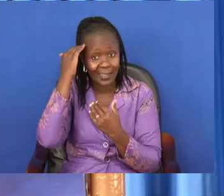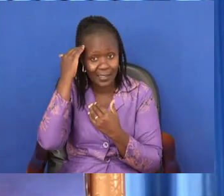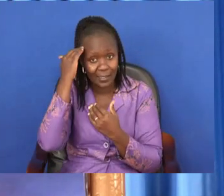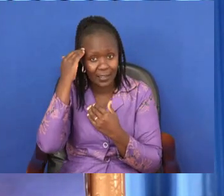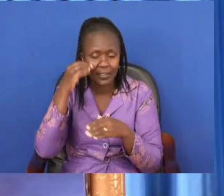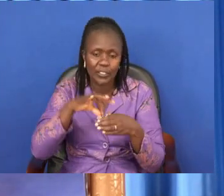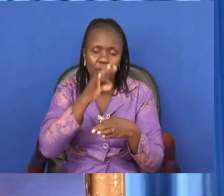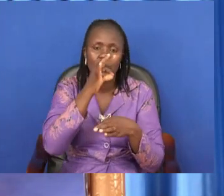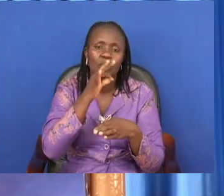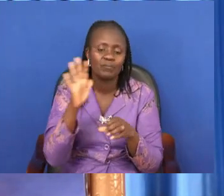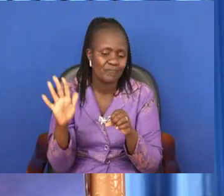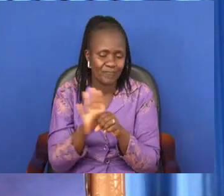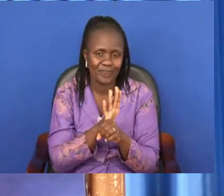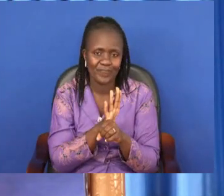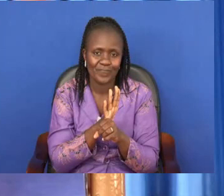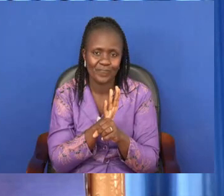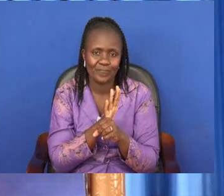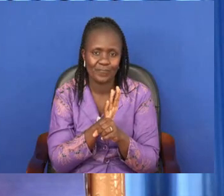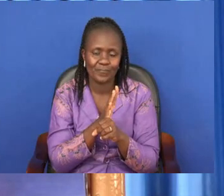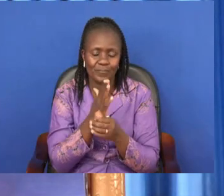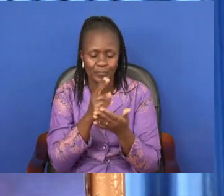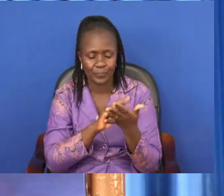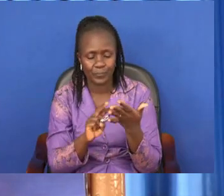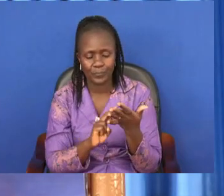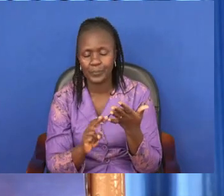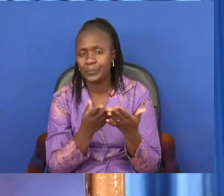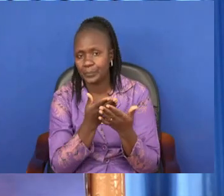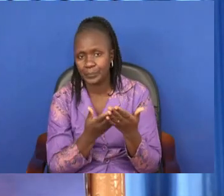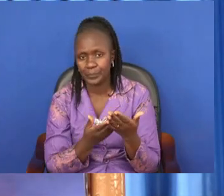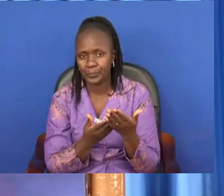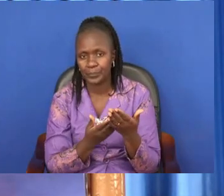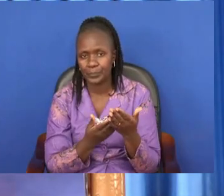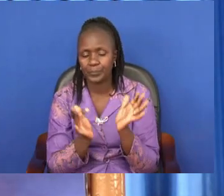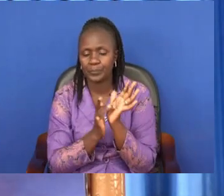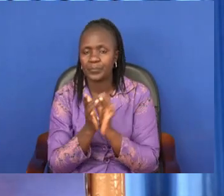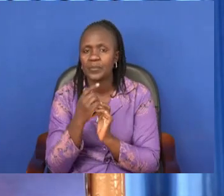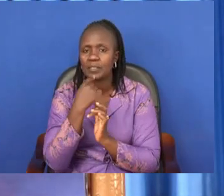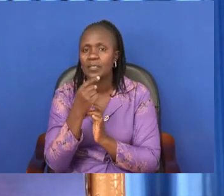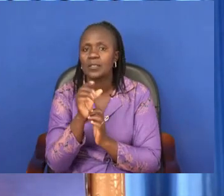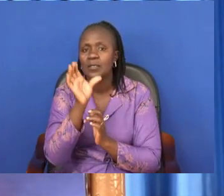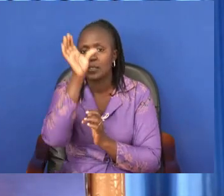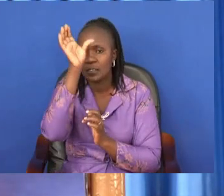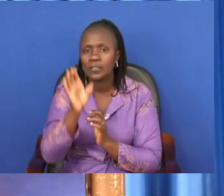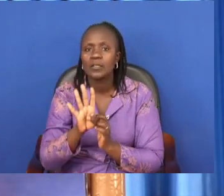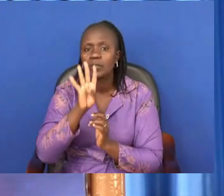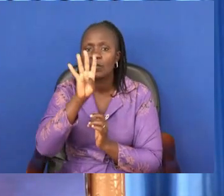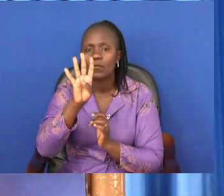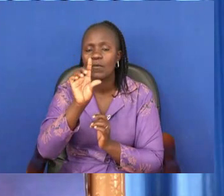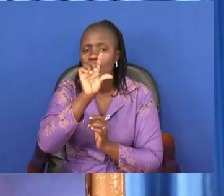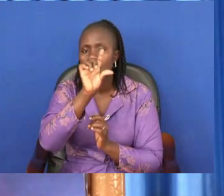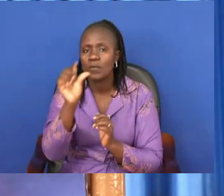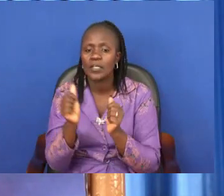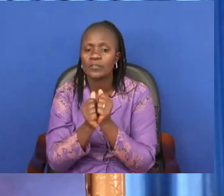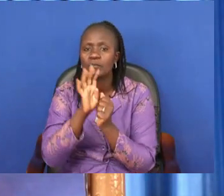in spiritual enrichment. So I'm going to read the scripture. The Bible says in 1 Corinthians chapter 4,